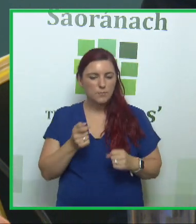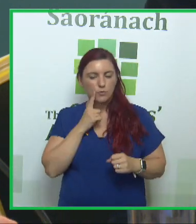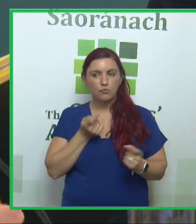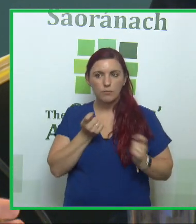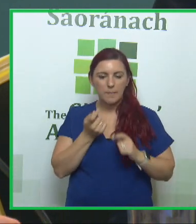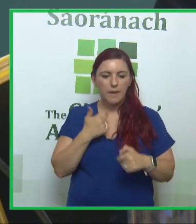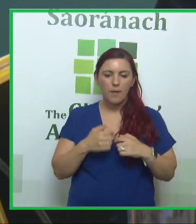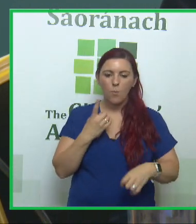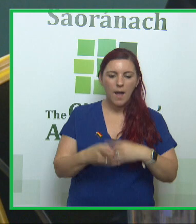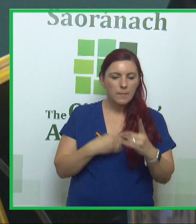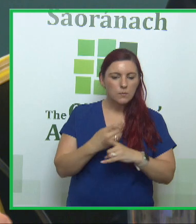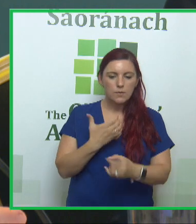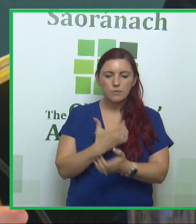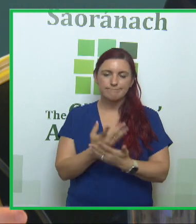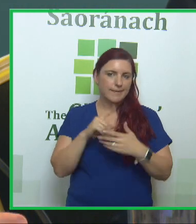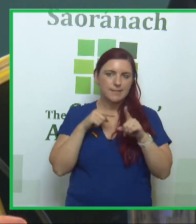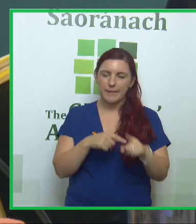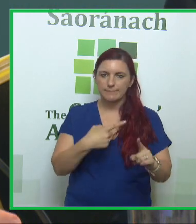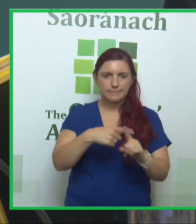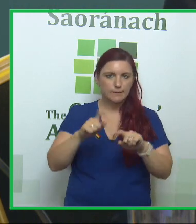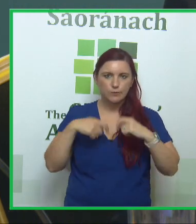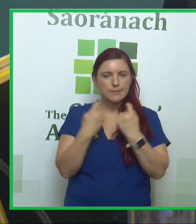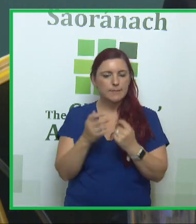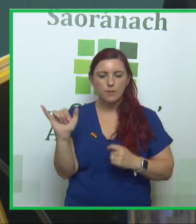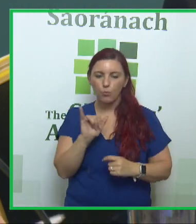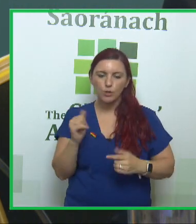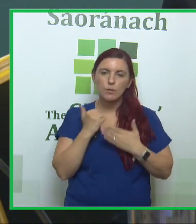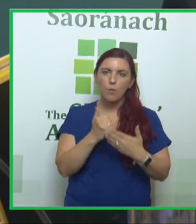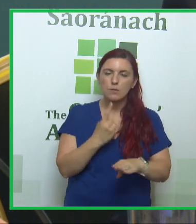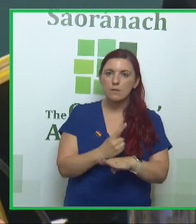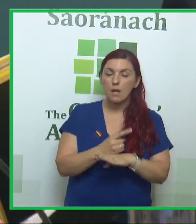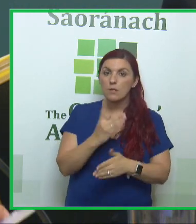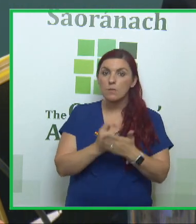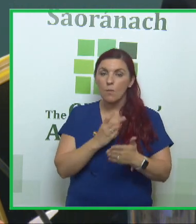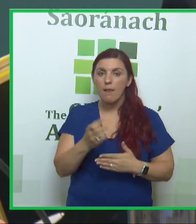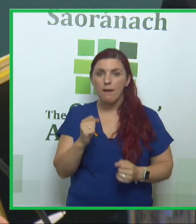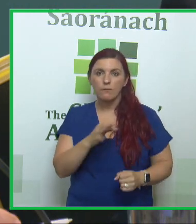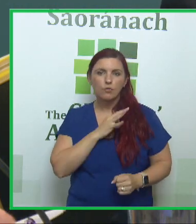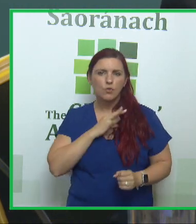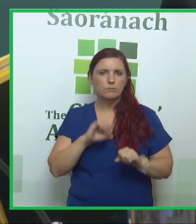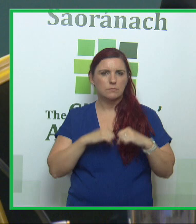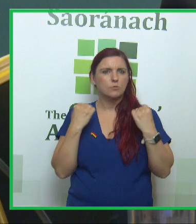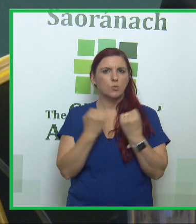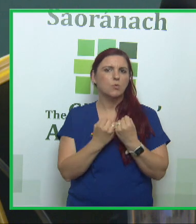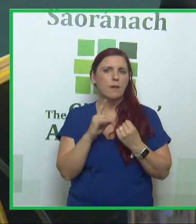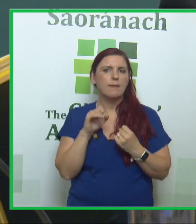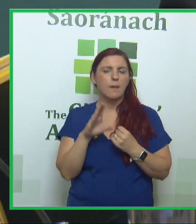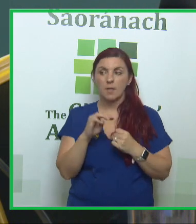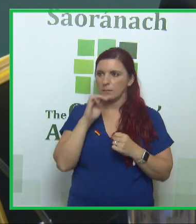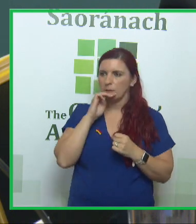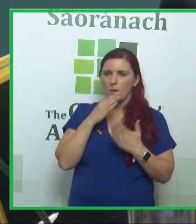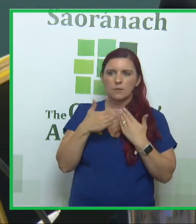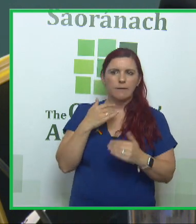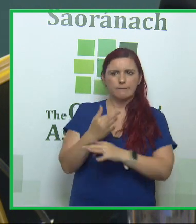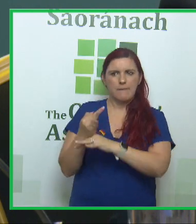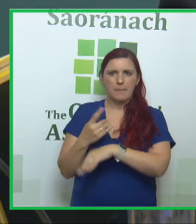different teams and what supports are around, and what sometimes you will have very good social capital in that family members will be there to support